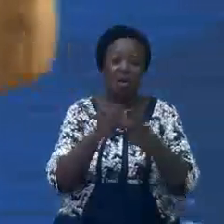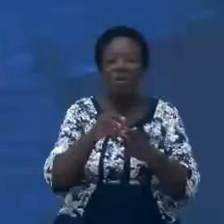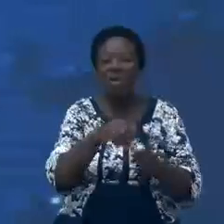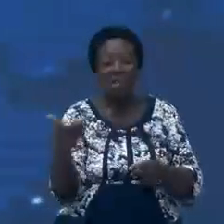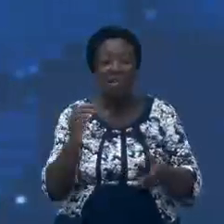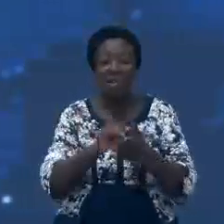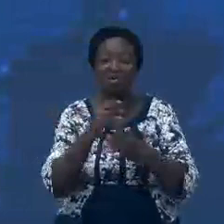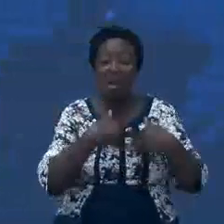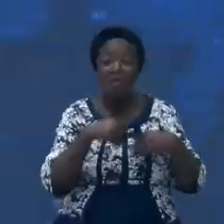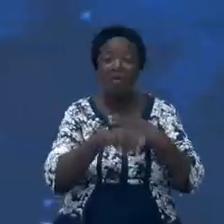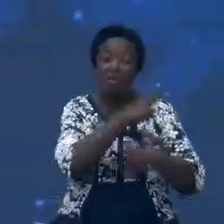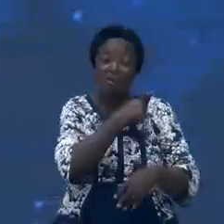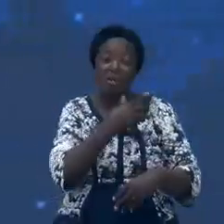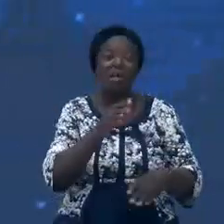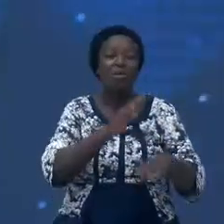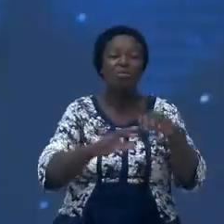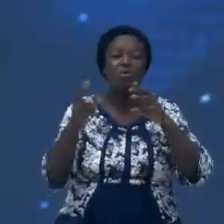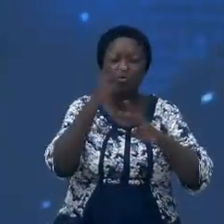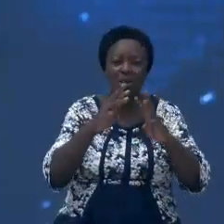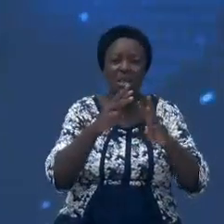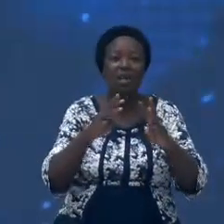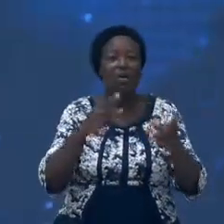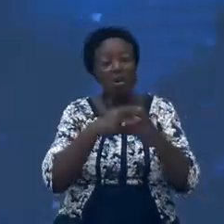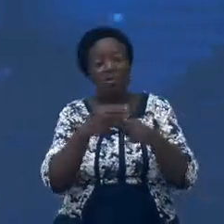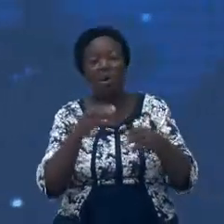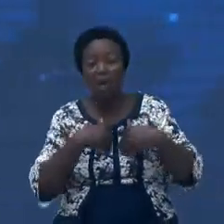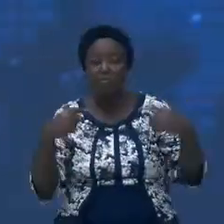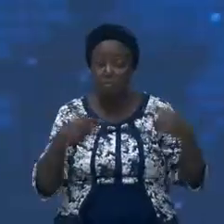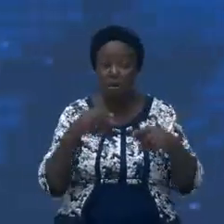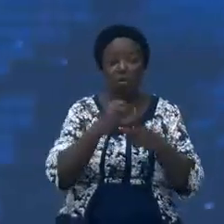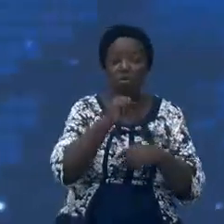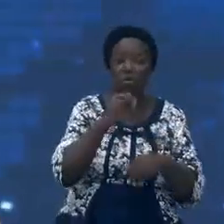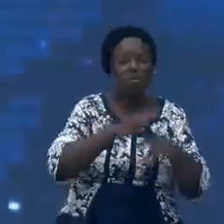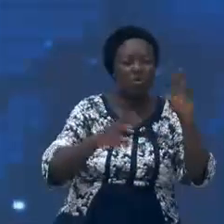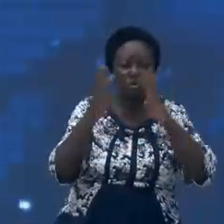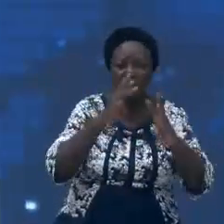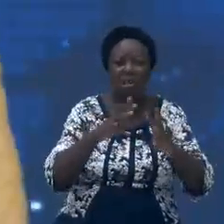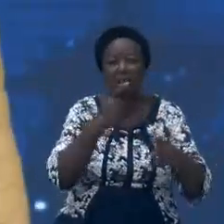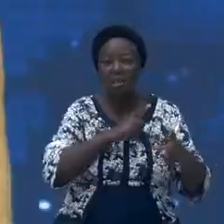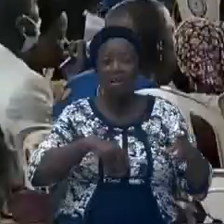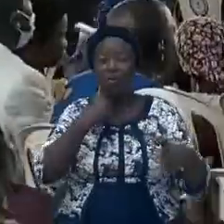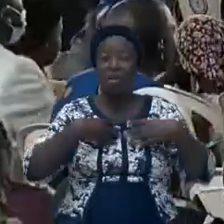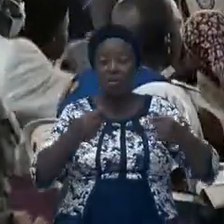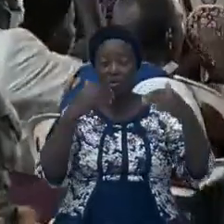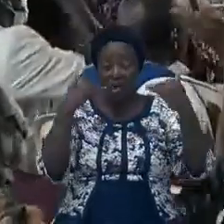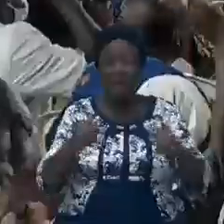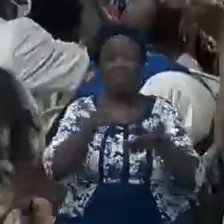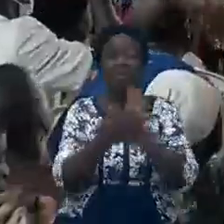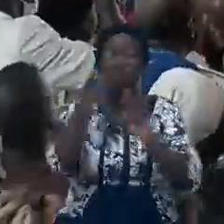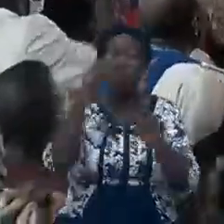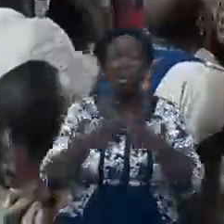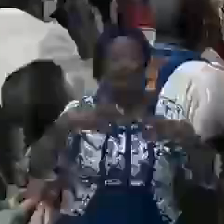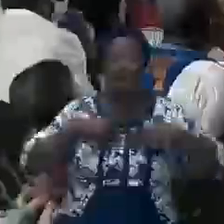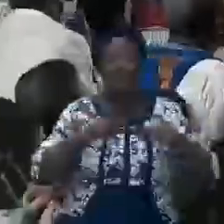in pain, the Lord is coming to you right now. Anywhere you are, in Jesus' name,